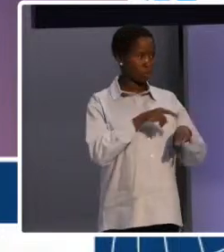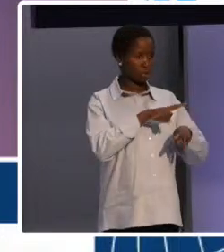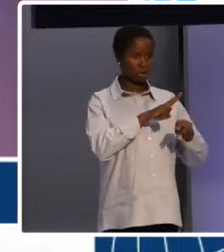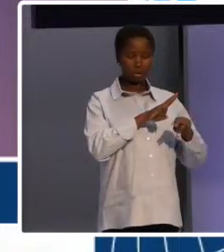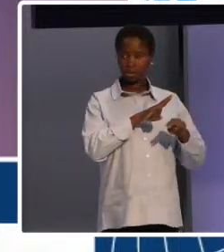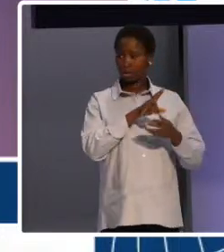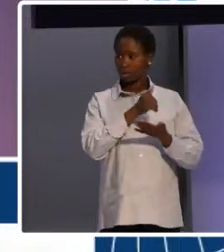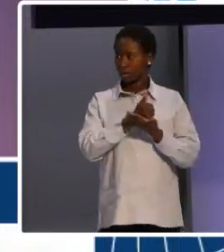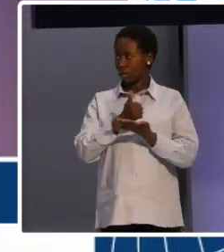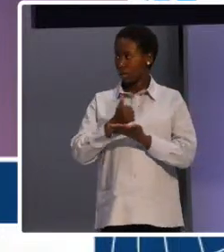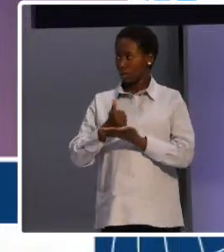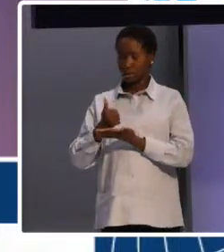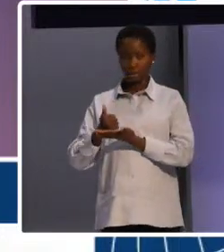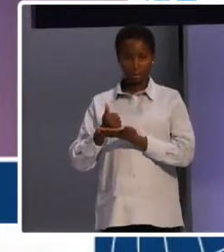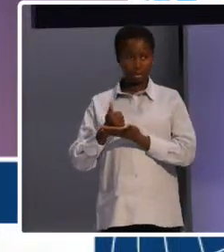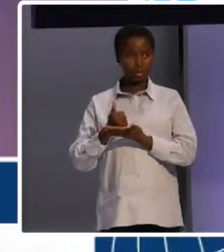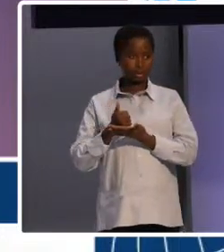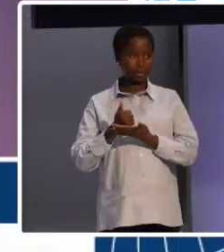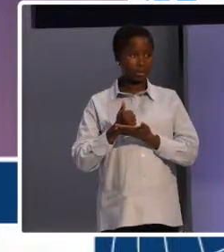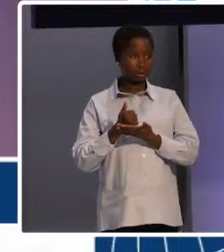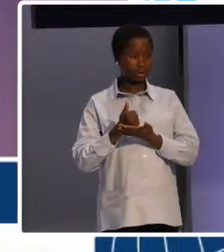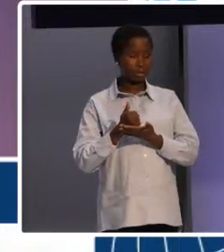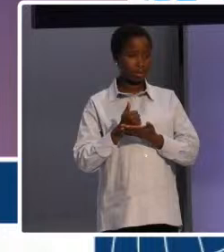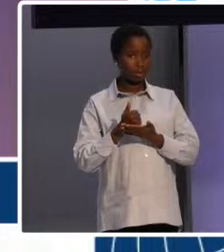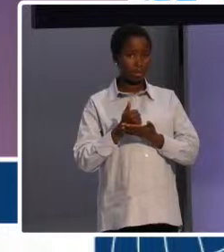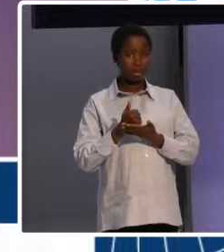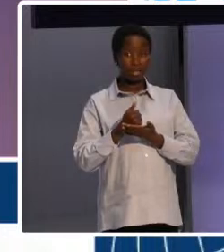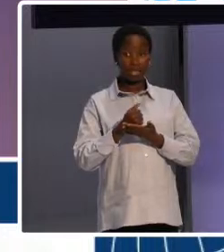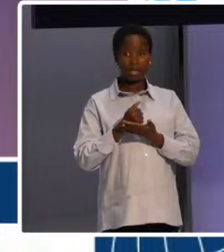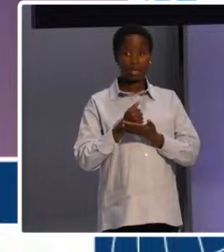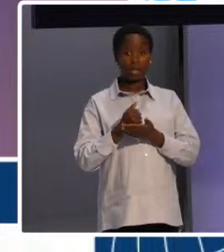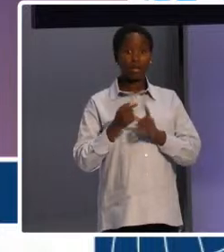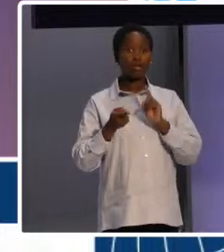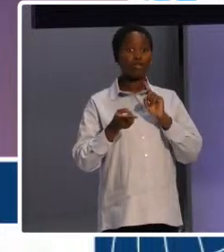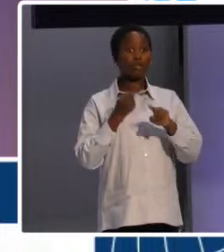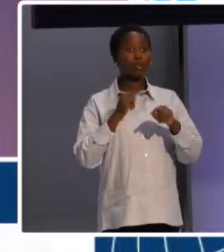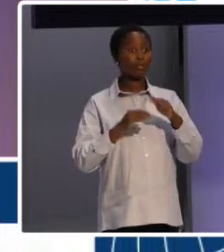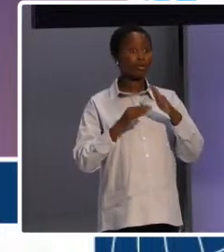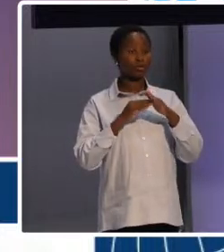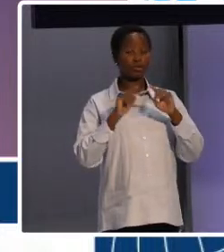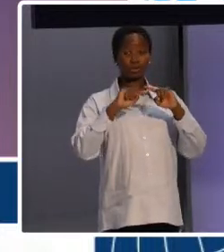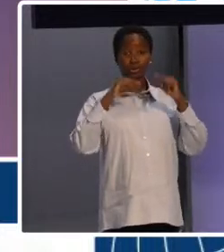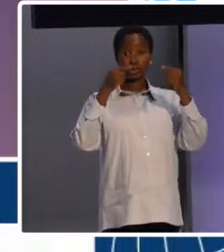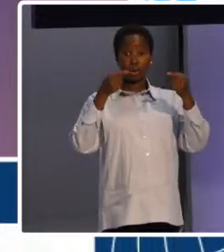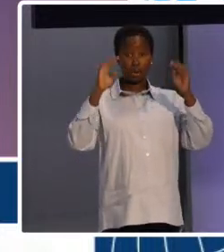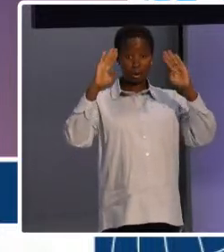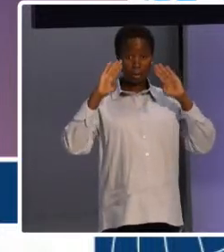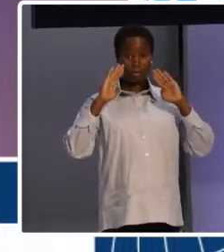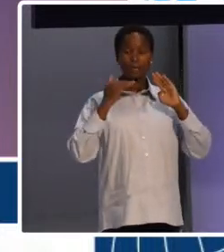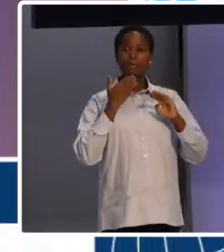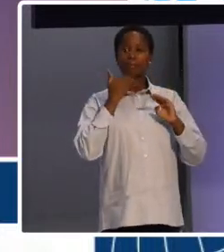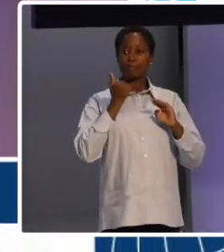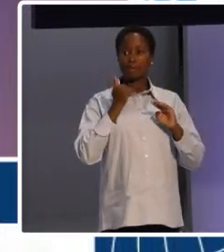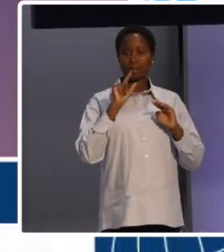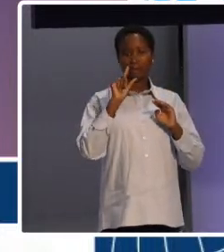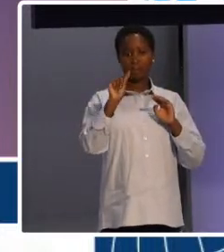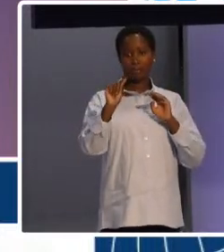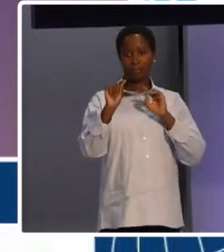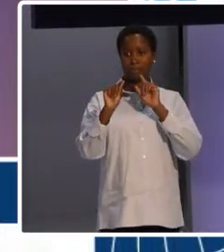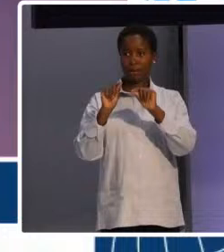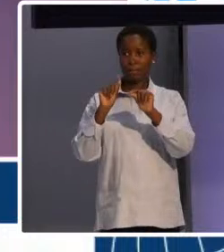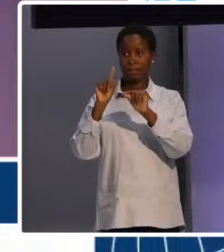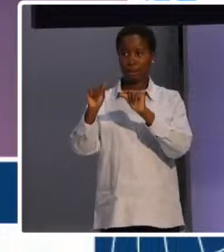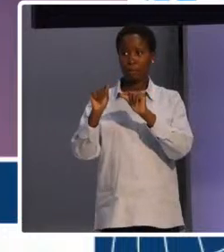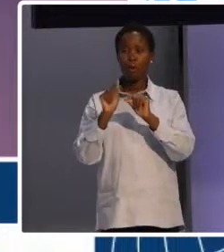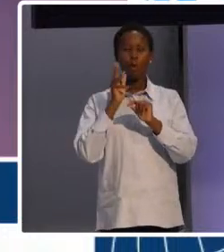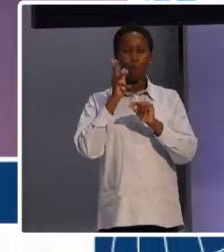the top to please leave us and go to a room where you'll be